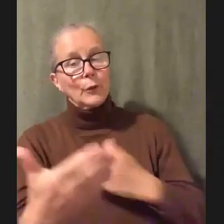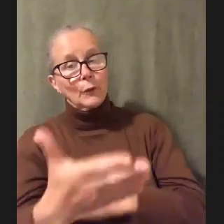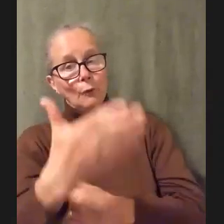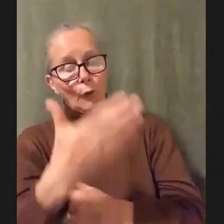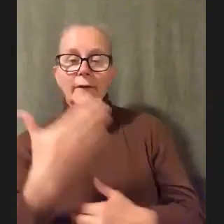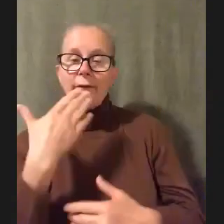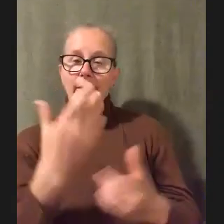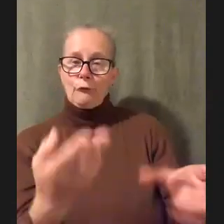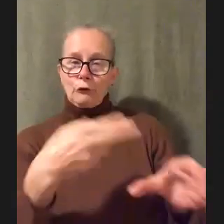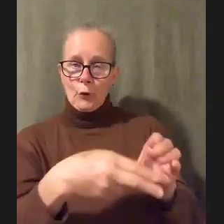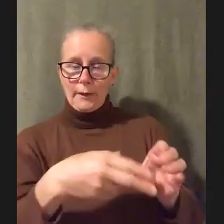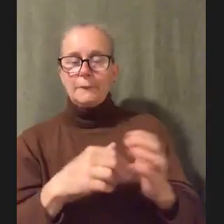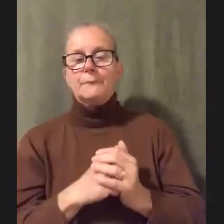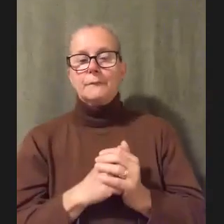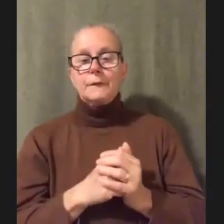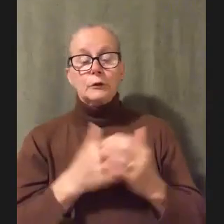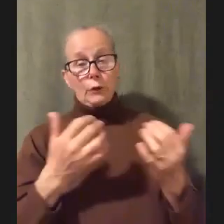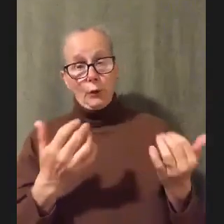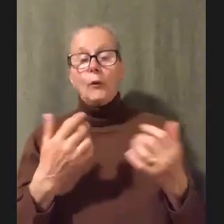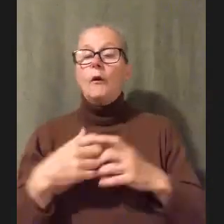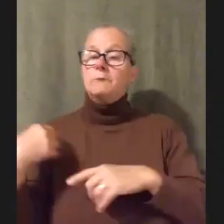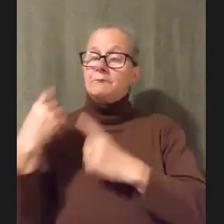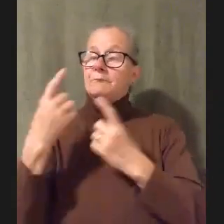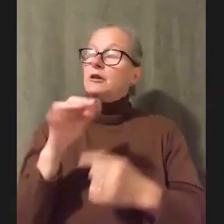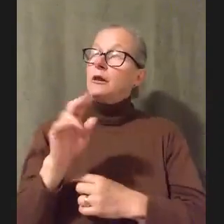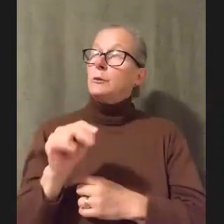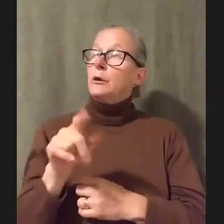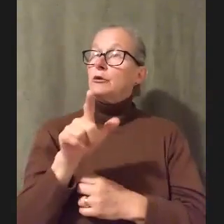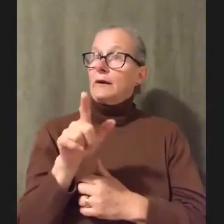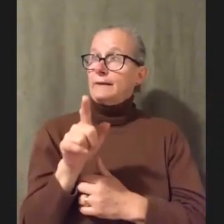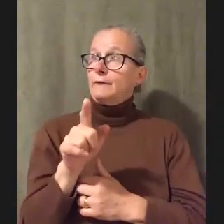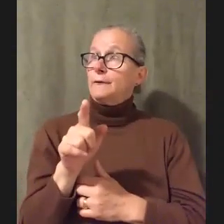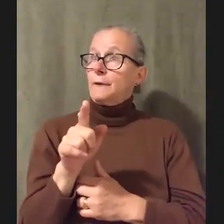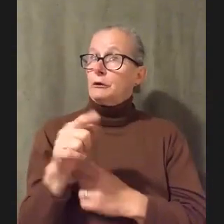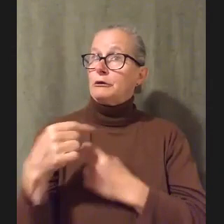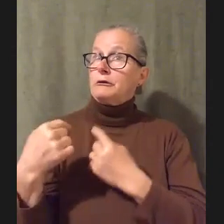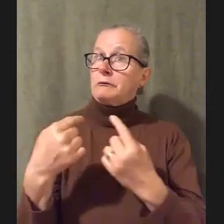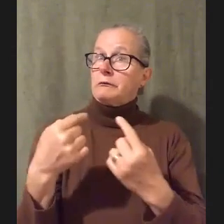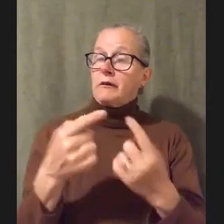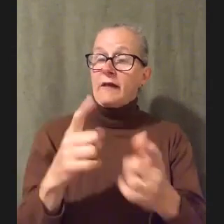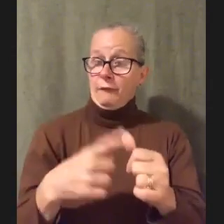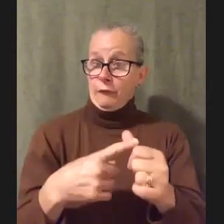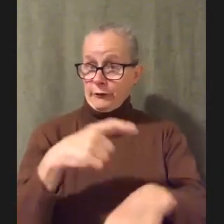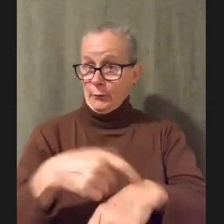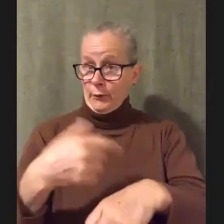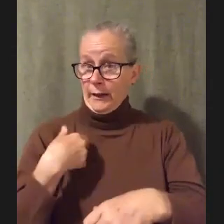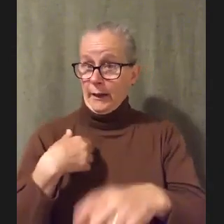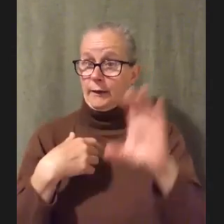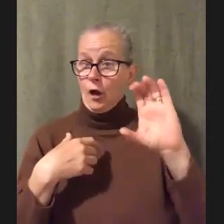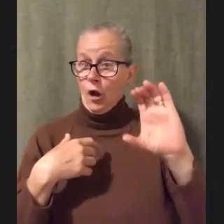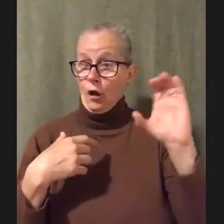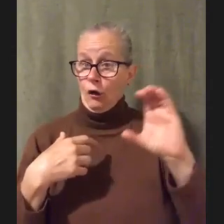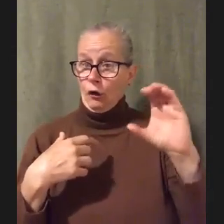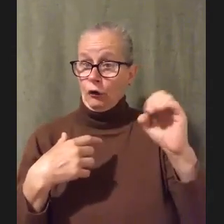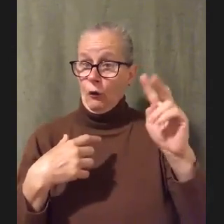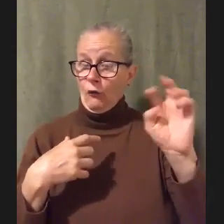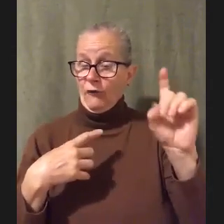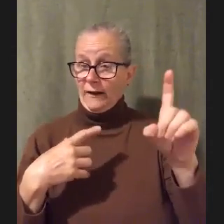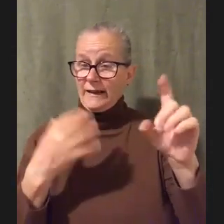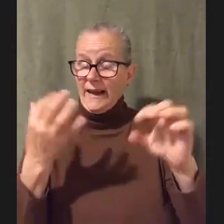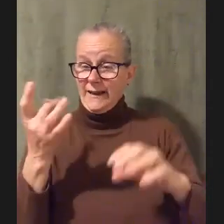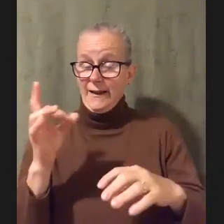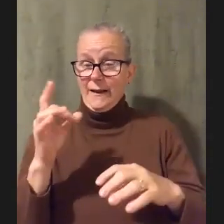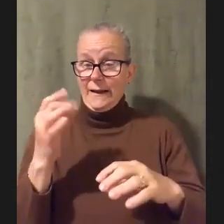joining us today. So since January 21st, when the first case of COVID in the US was identified in